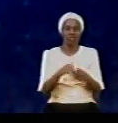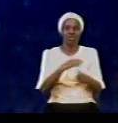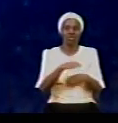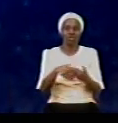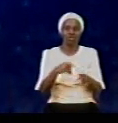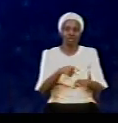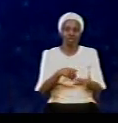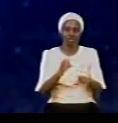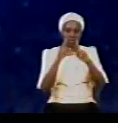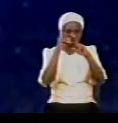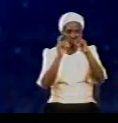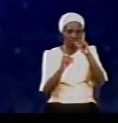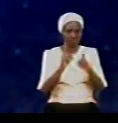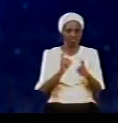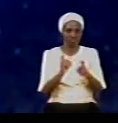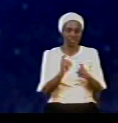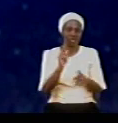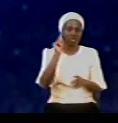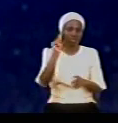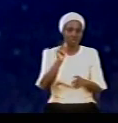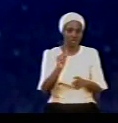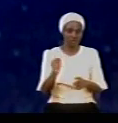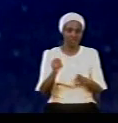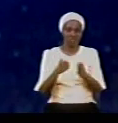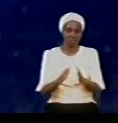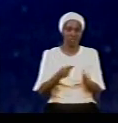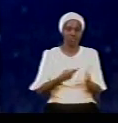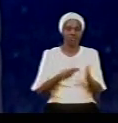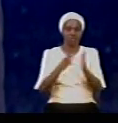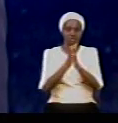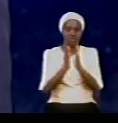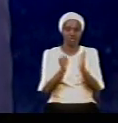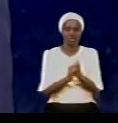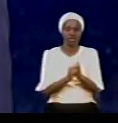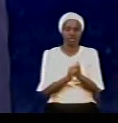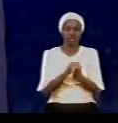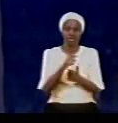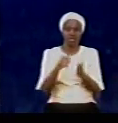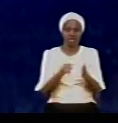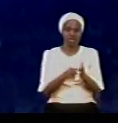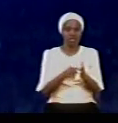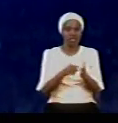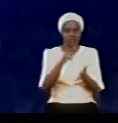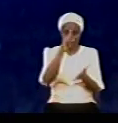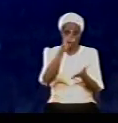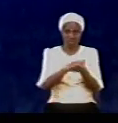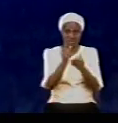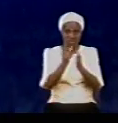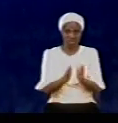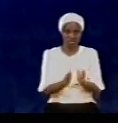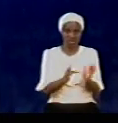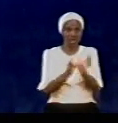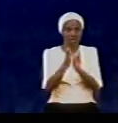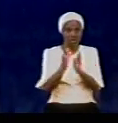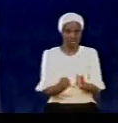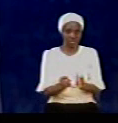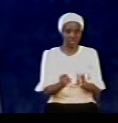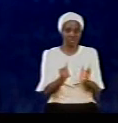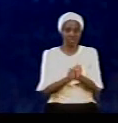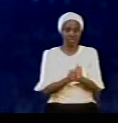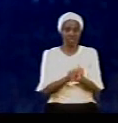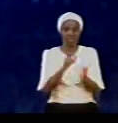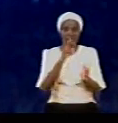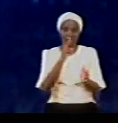persecuted believers will receive grace to continue to live for God. As Christ